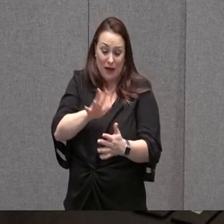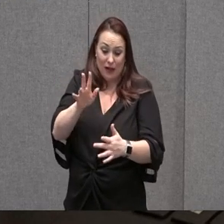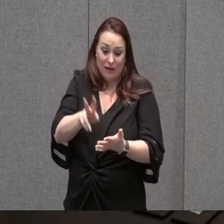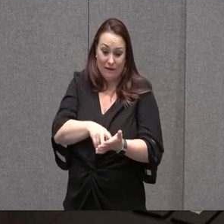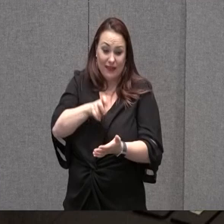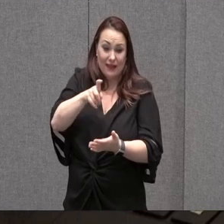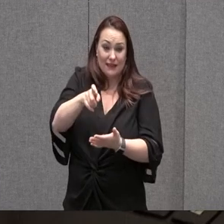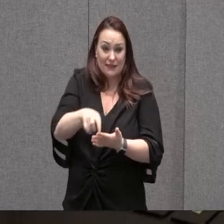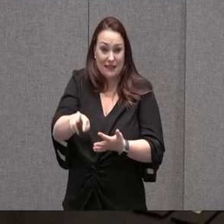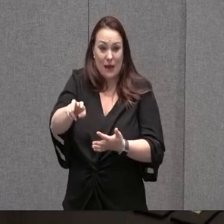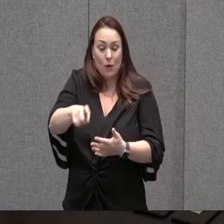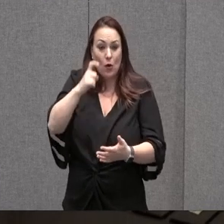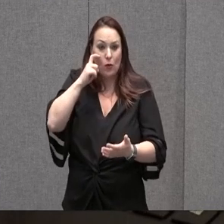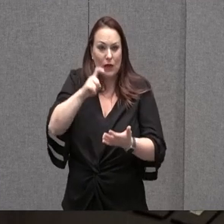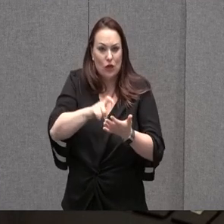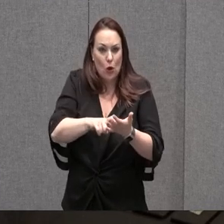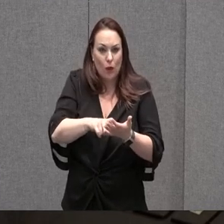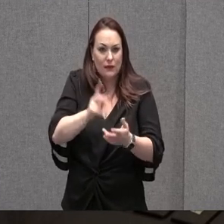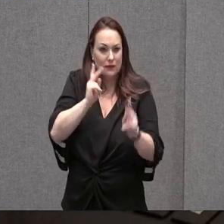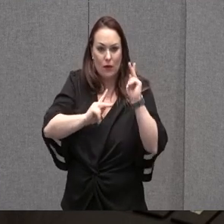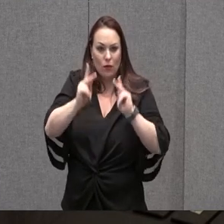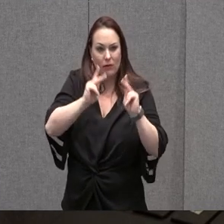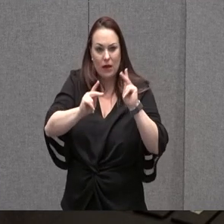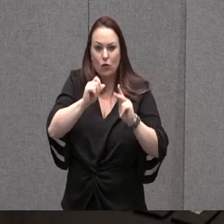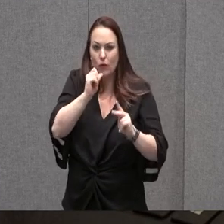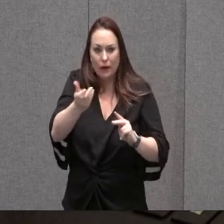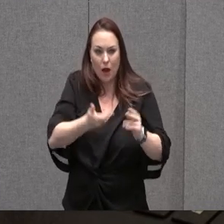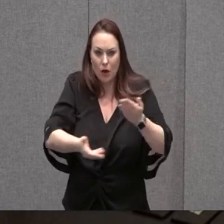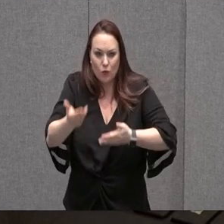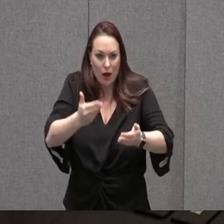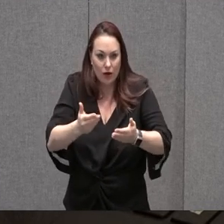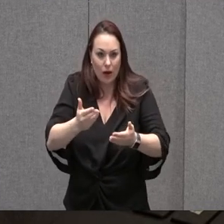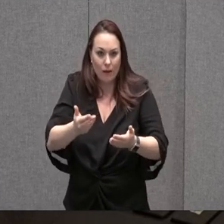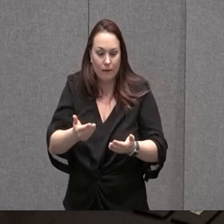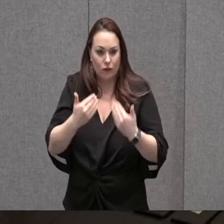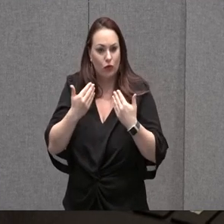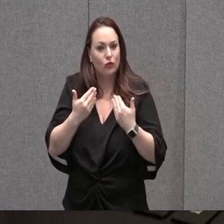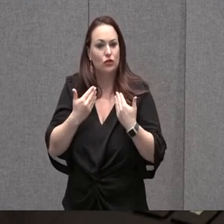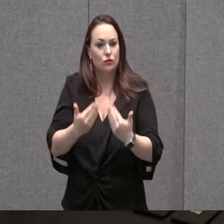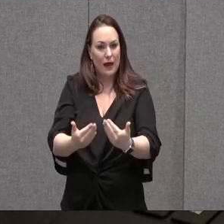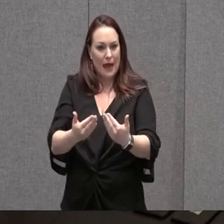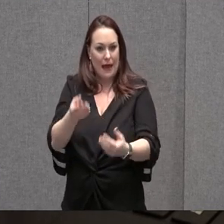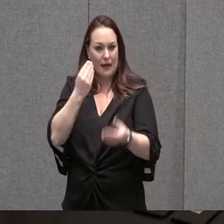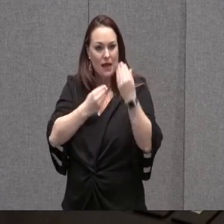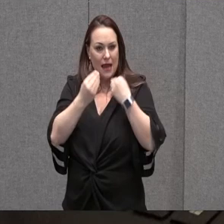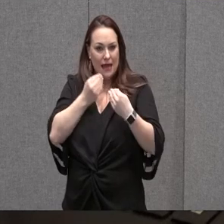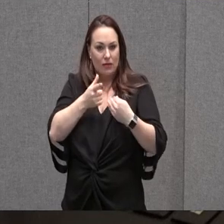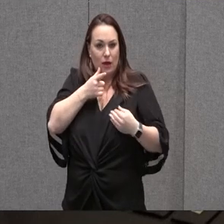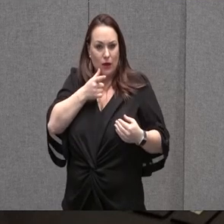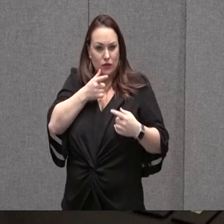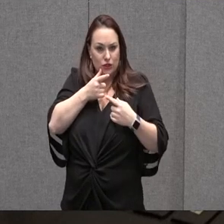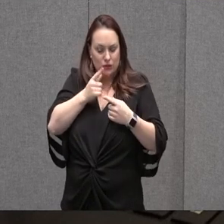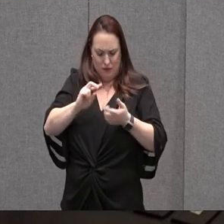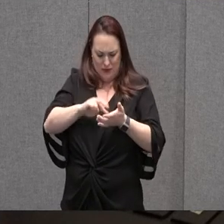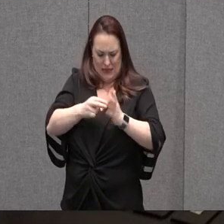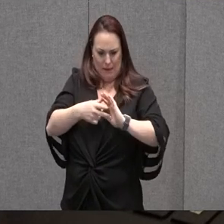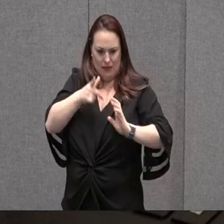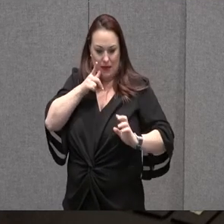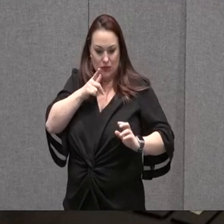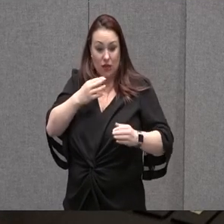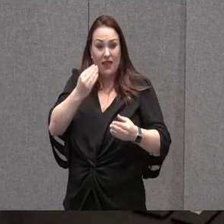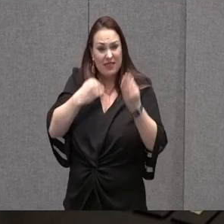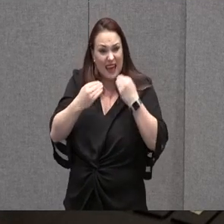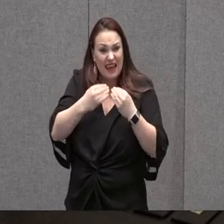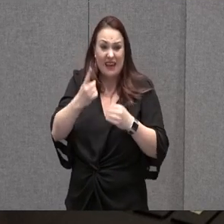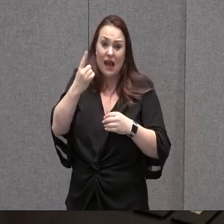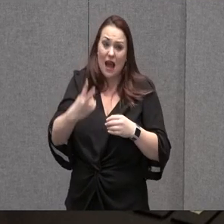some trespassers helping themselves to lunch. And by lunch, we mean half the garden. Animals may look